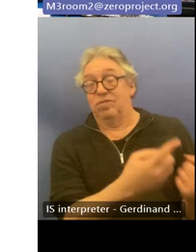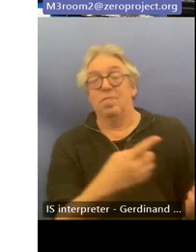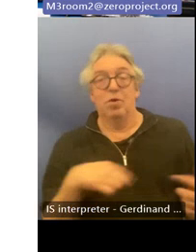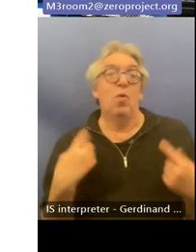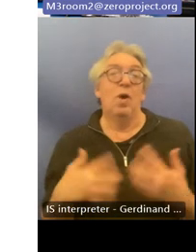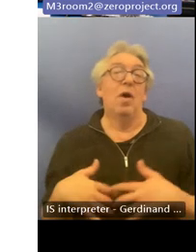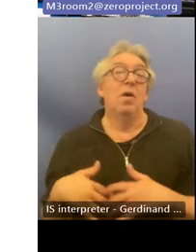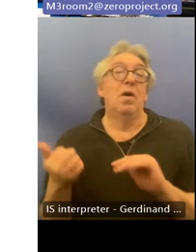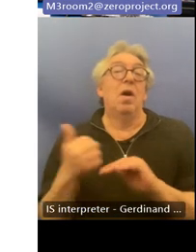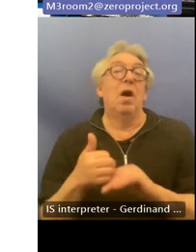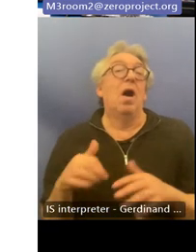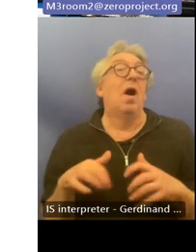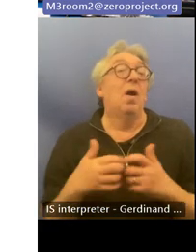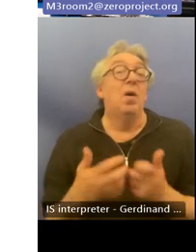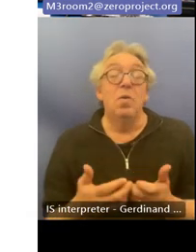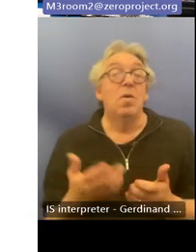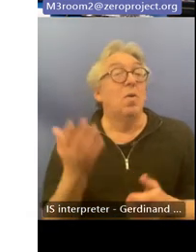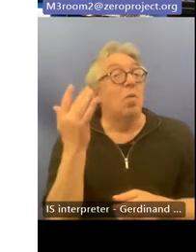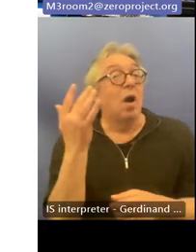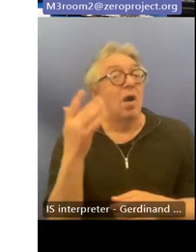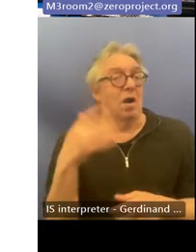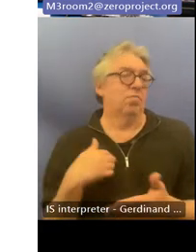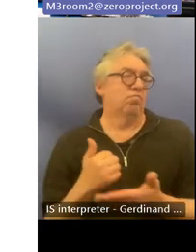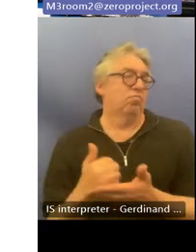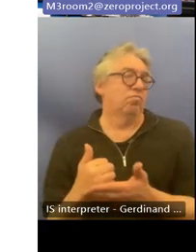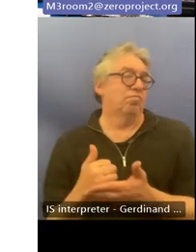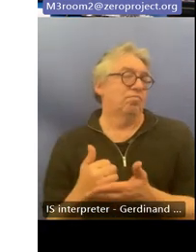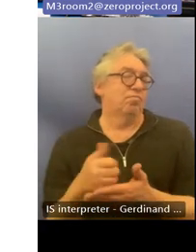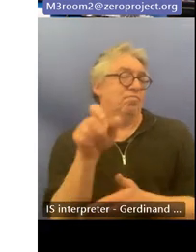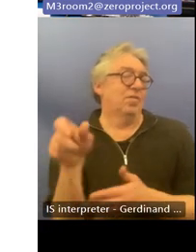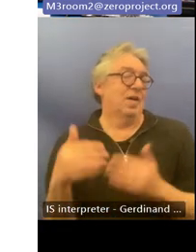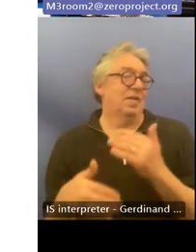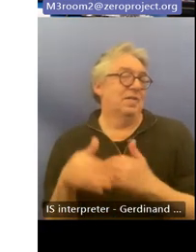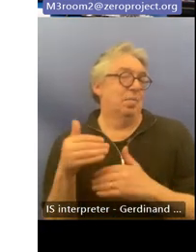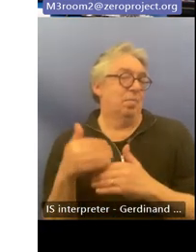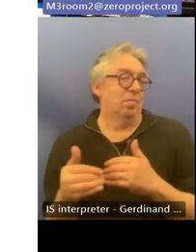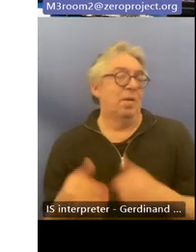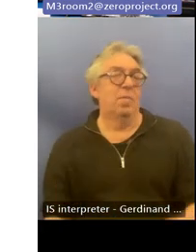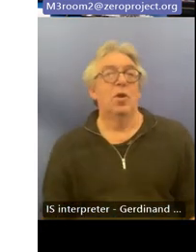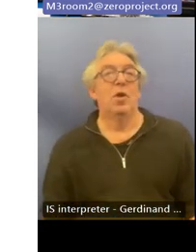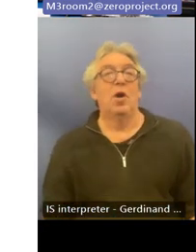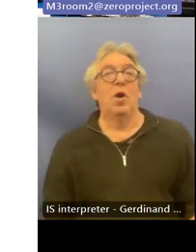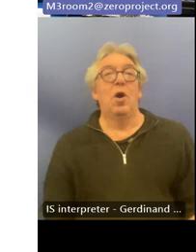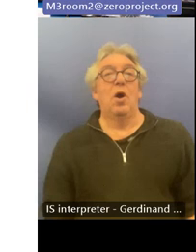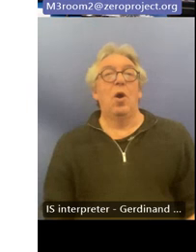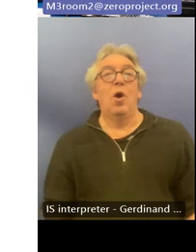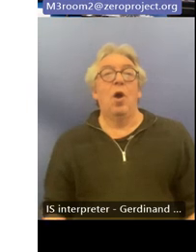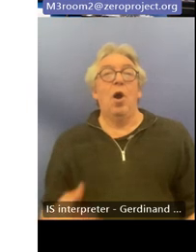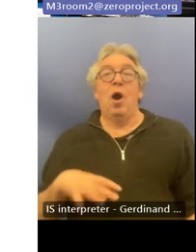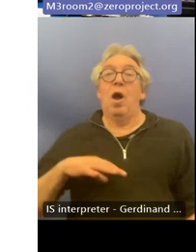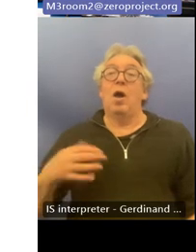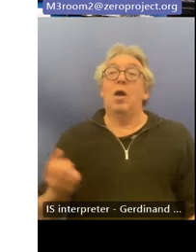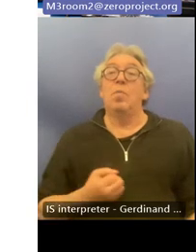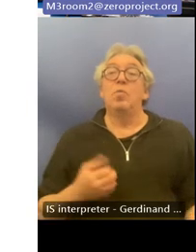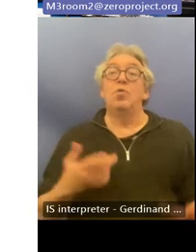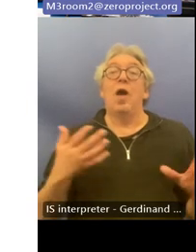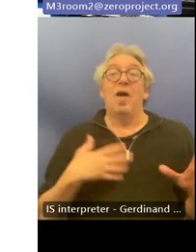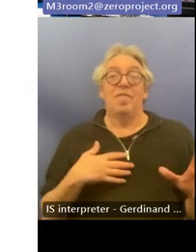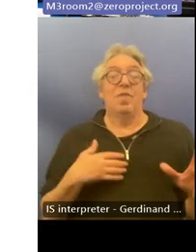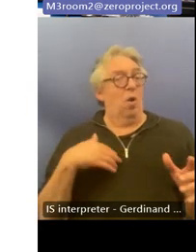persons with disability in our provinces. We currently work in provinces, in two